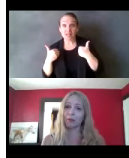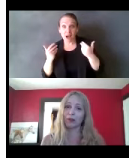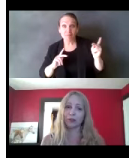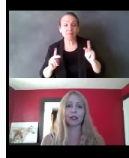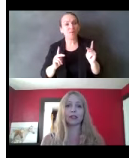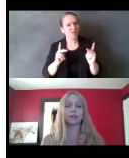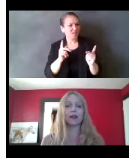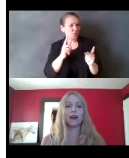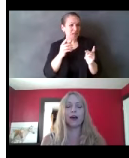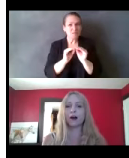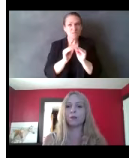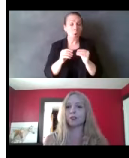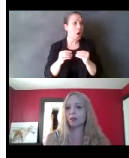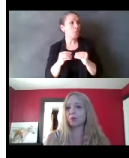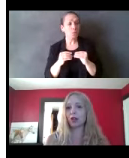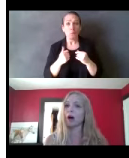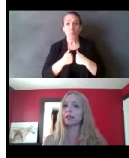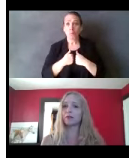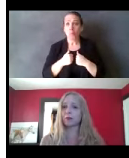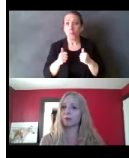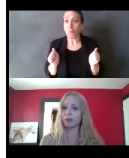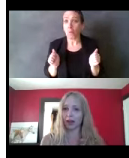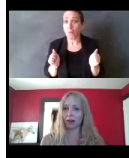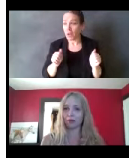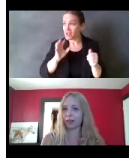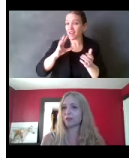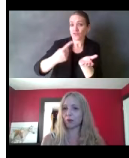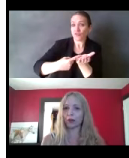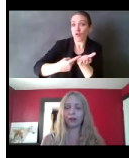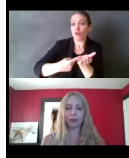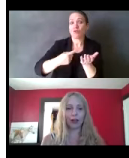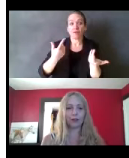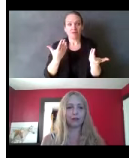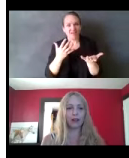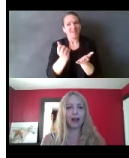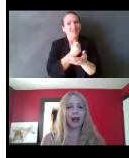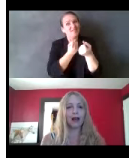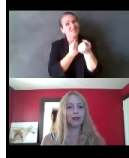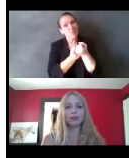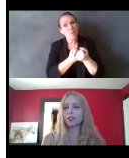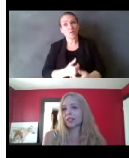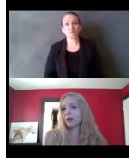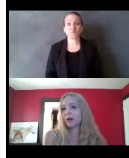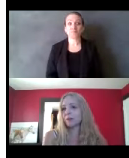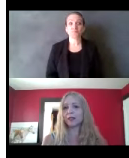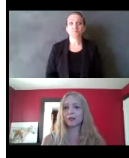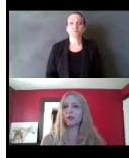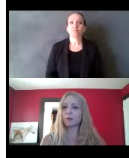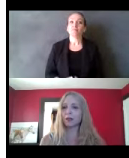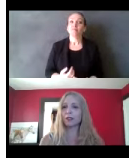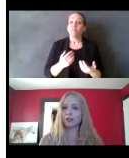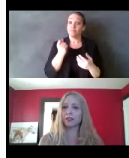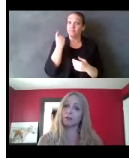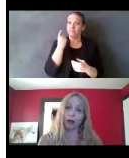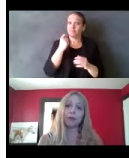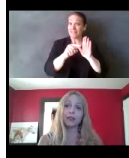talk about those things. It's much more common for people to have that support in their life. So this stigma, because of those